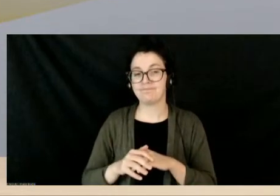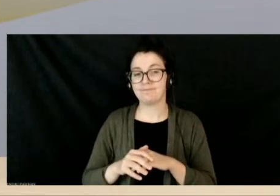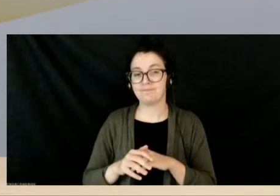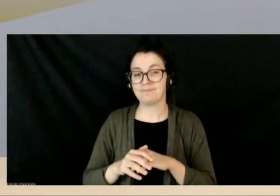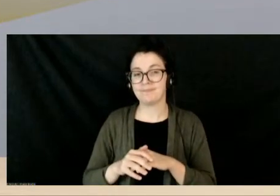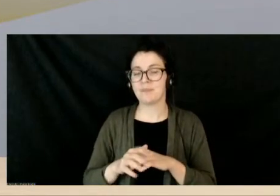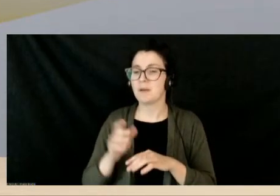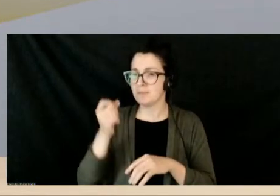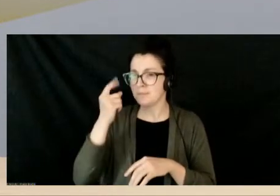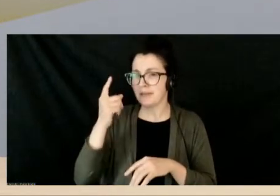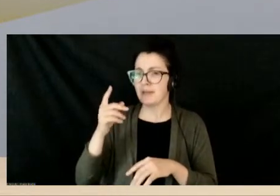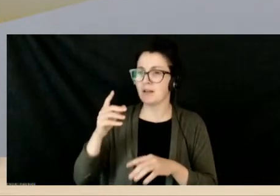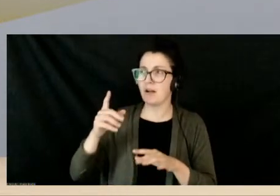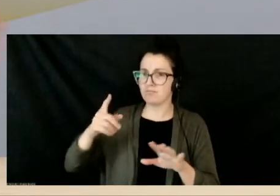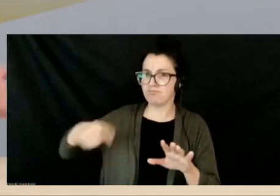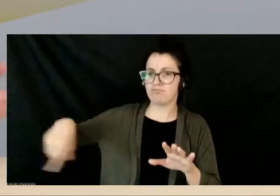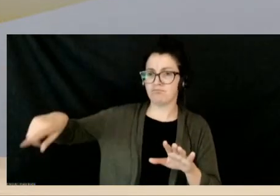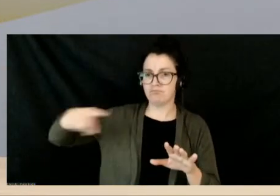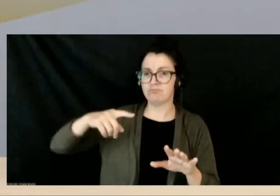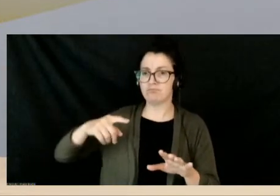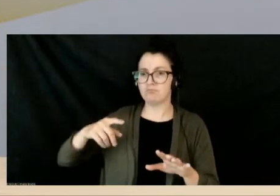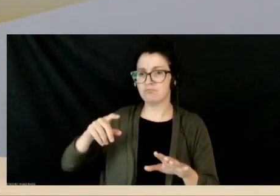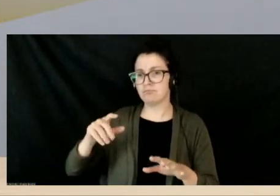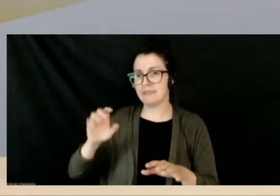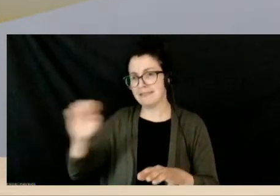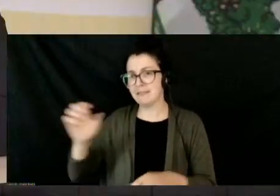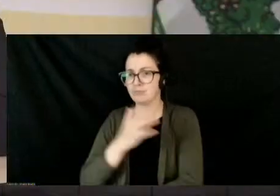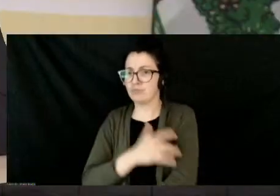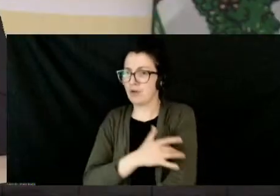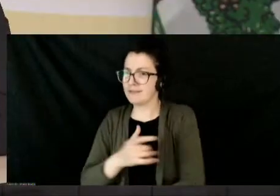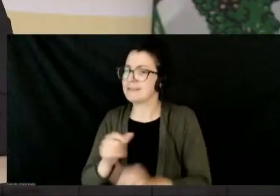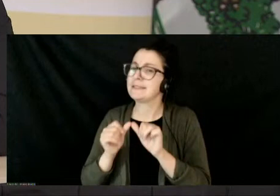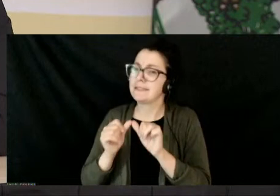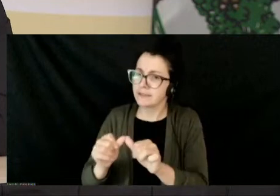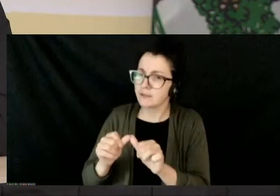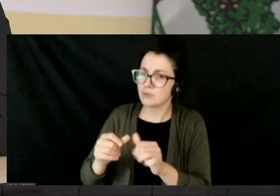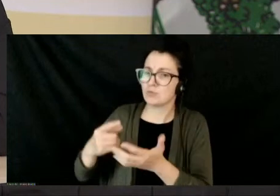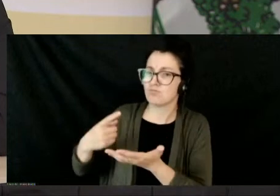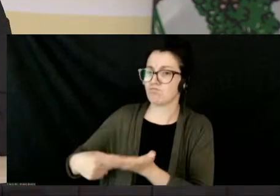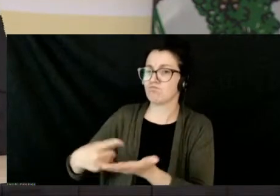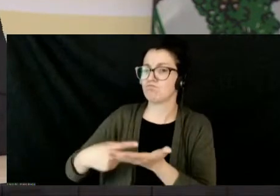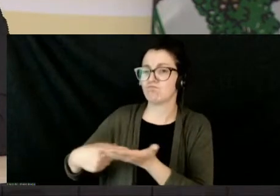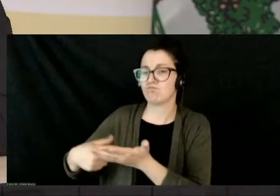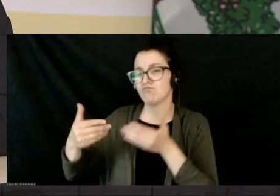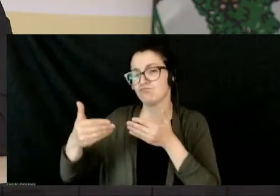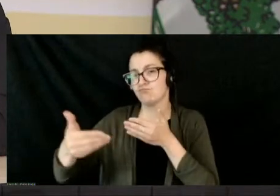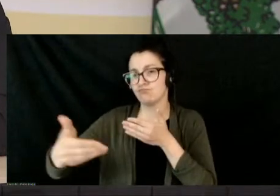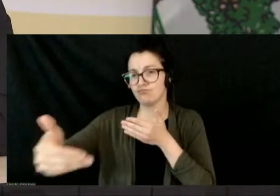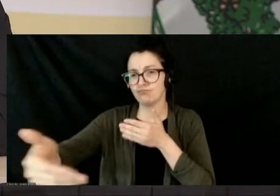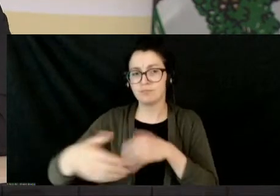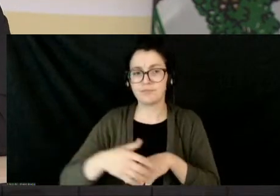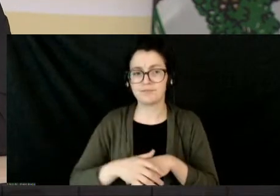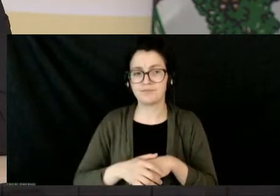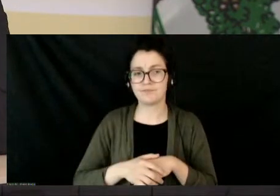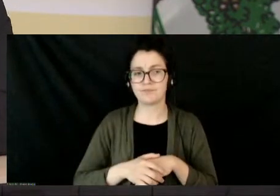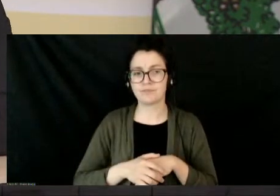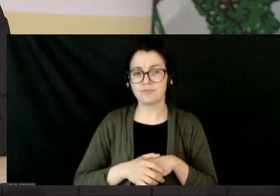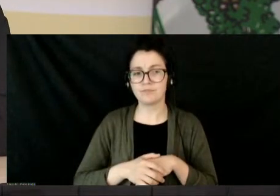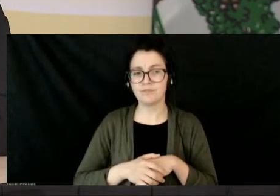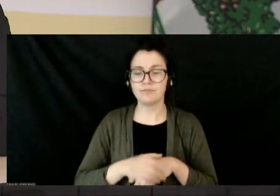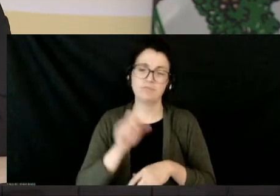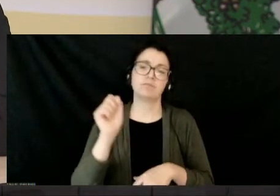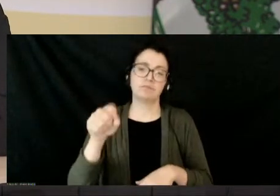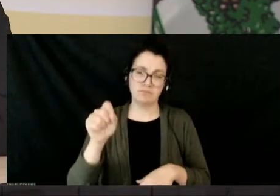that conversation from an Atlantic perspective, so. Yeah, I think like we are in regular, constant